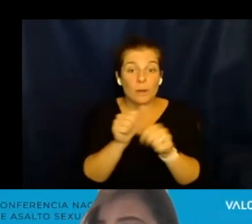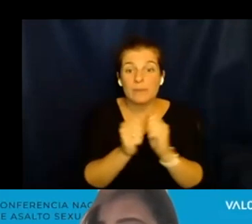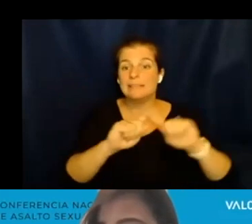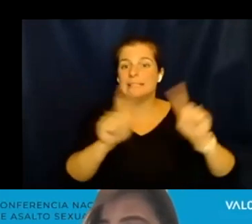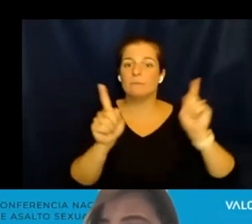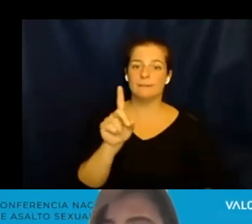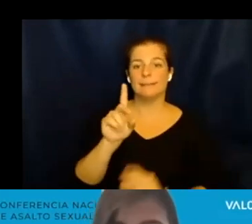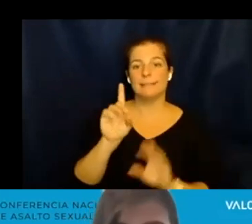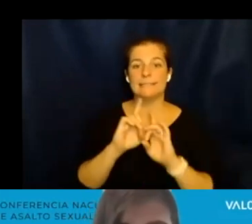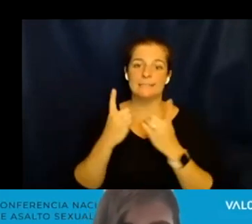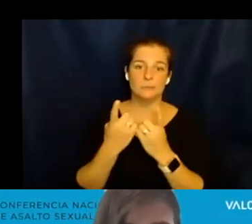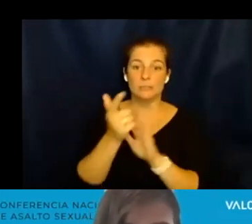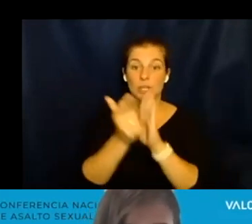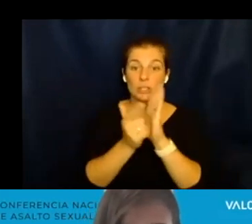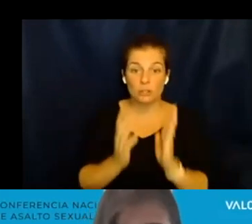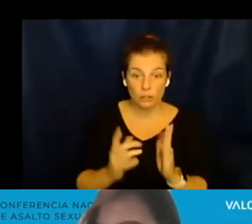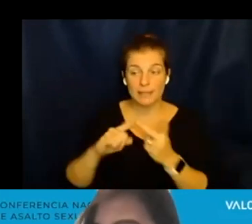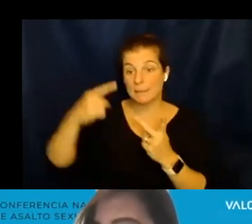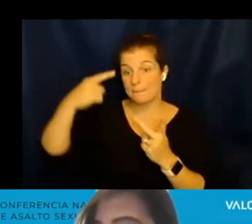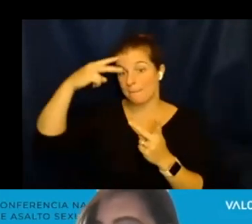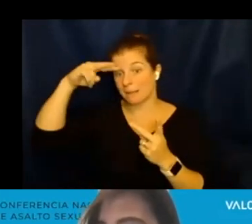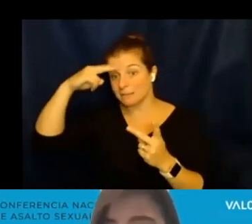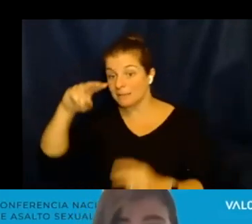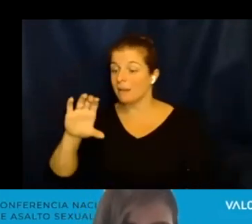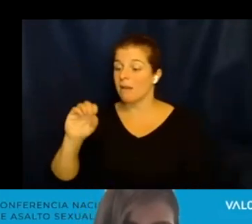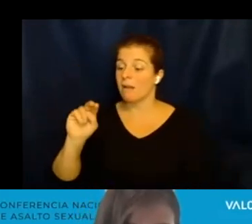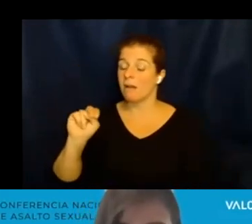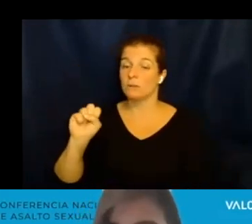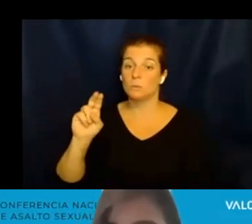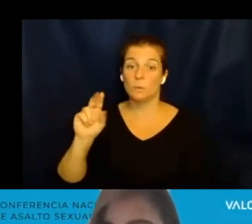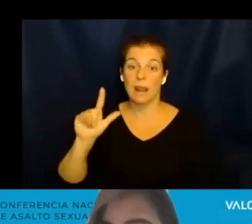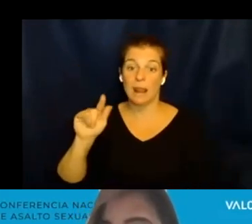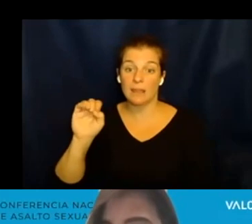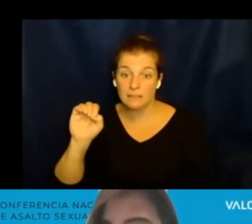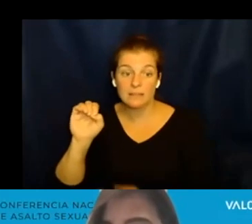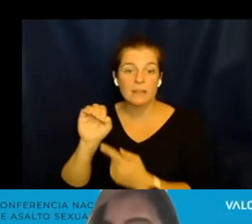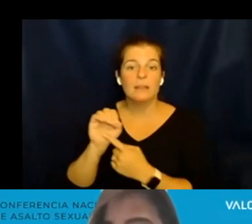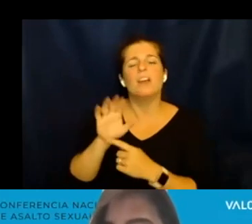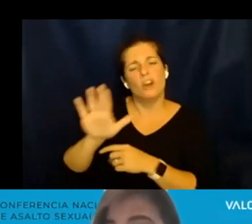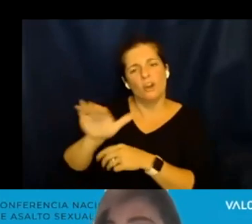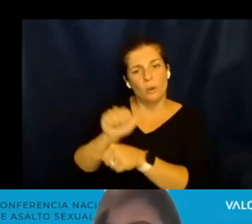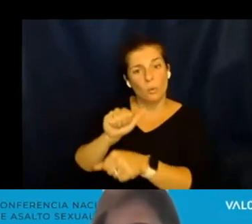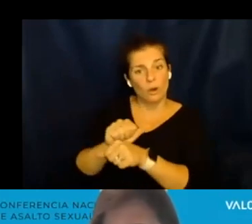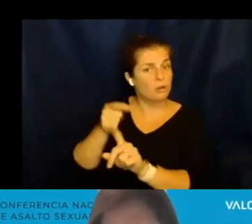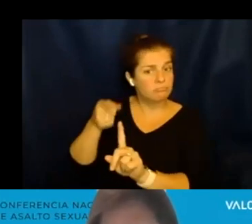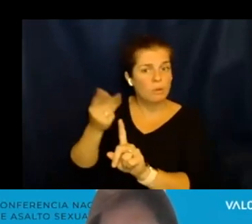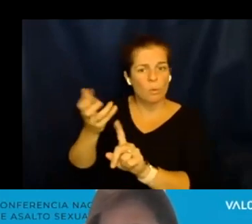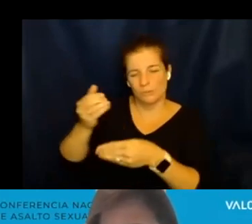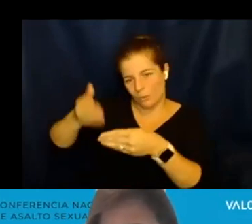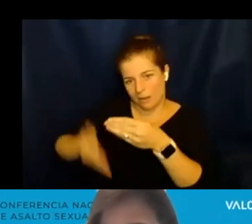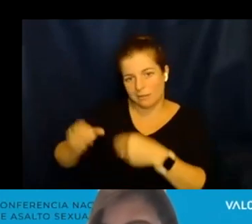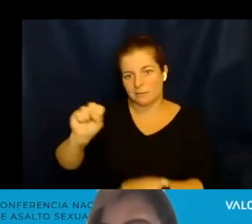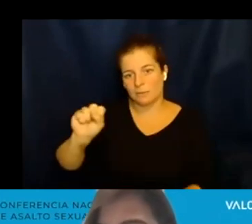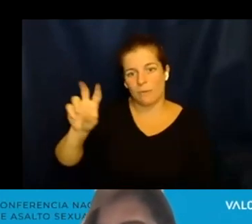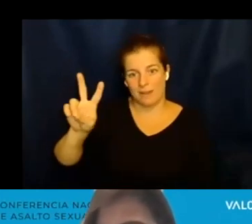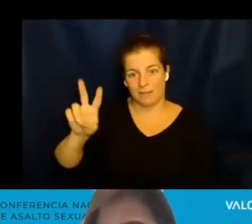with the Mexican consulate, as well as other organizations in her entire list work to end sexual violence in our communities. Ms.